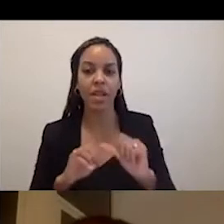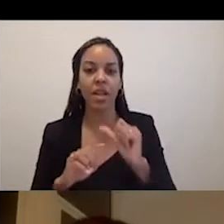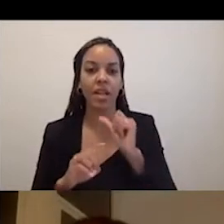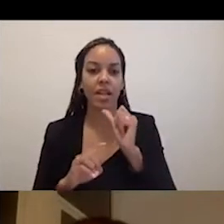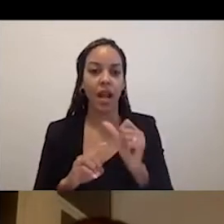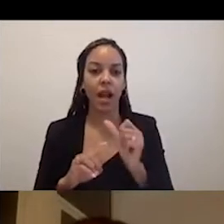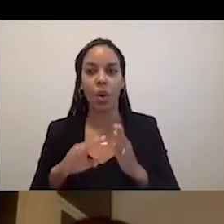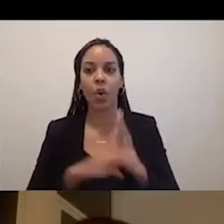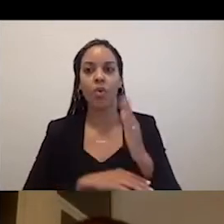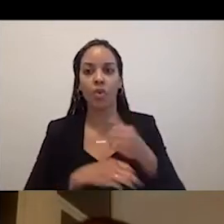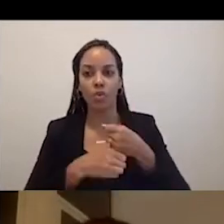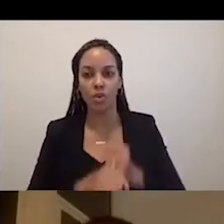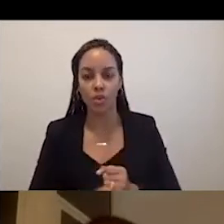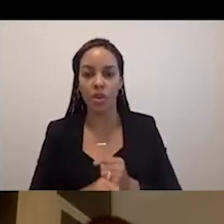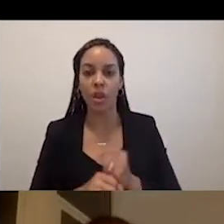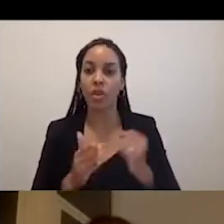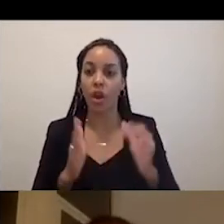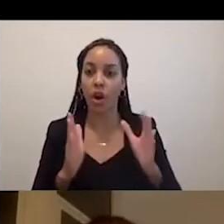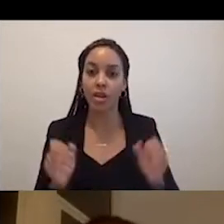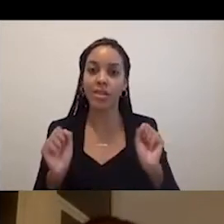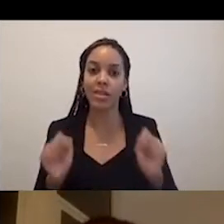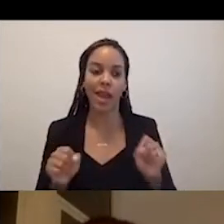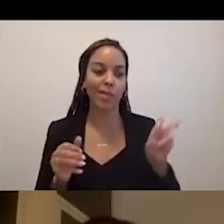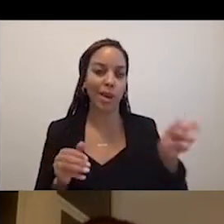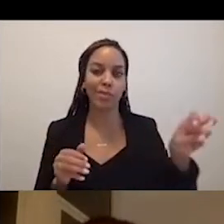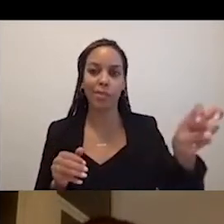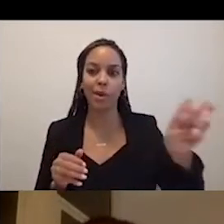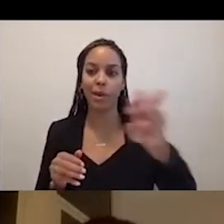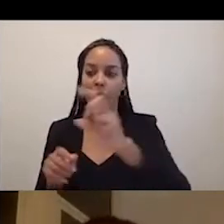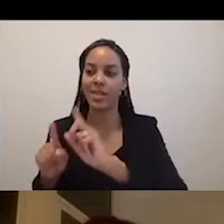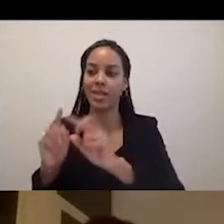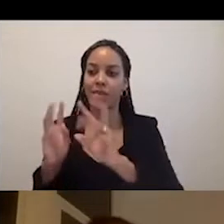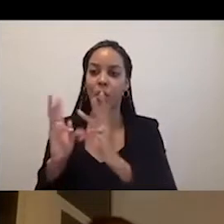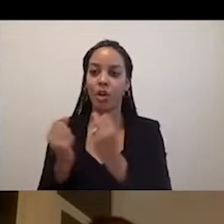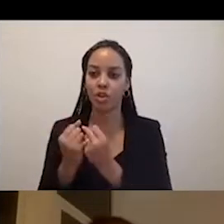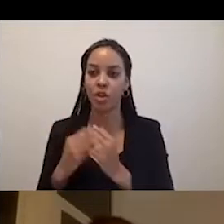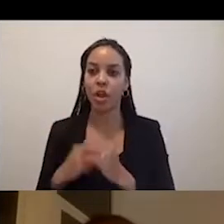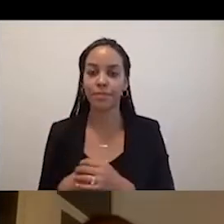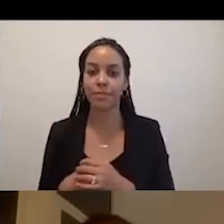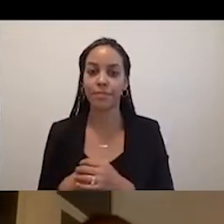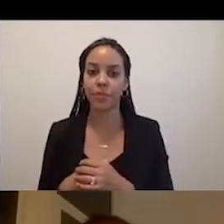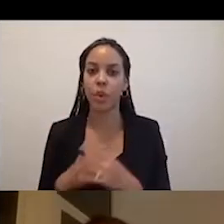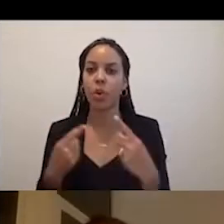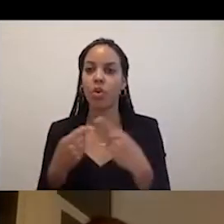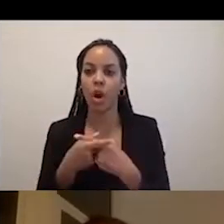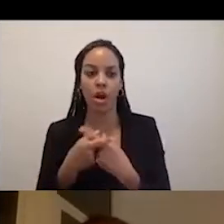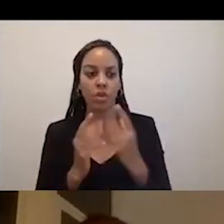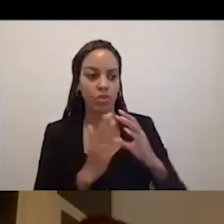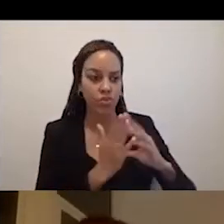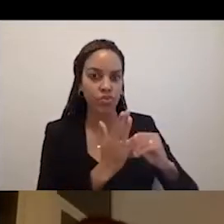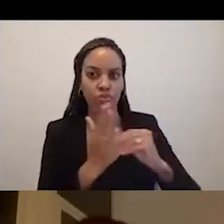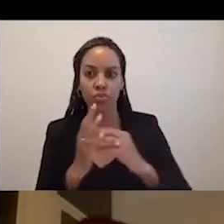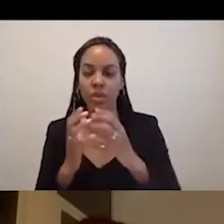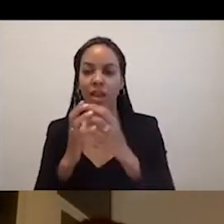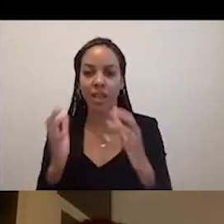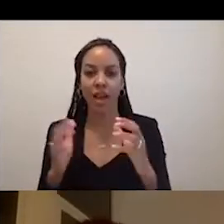producing, and the artists can work between the workshops. So there's quite a kind of cross-disciplinary approach that a lot of artists develop when they're